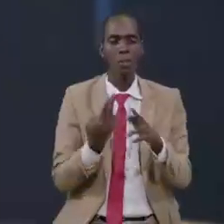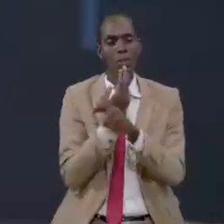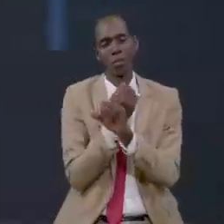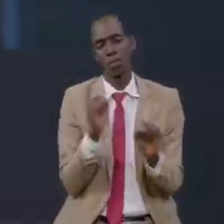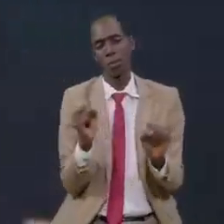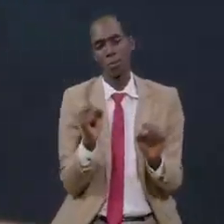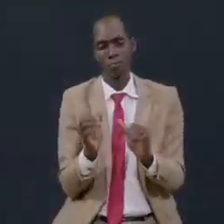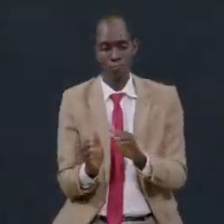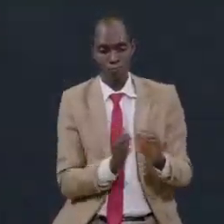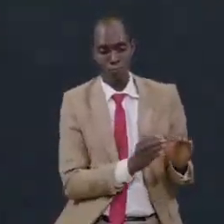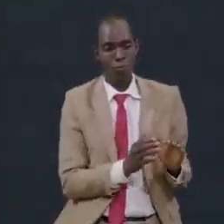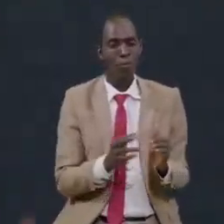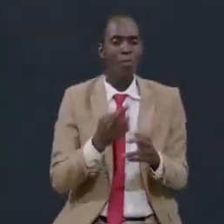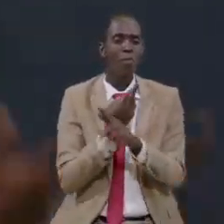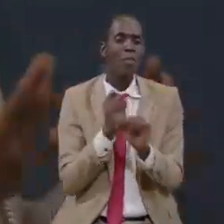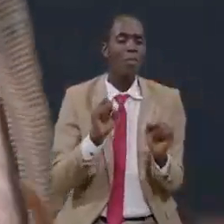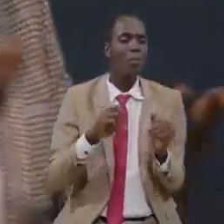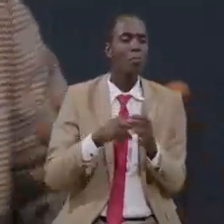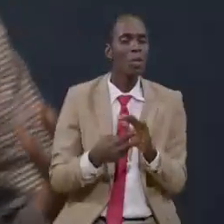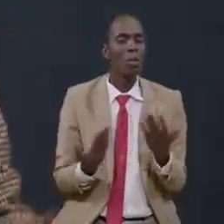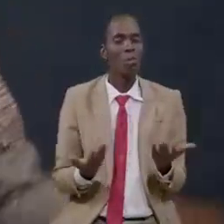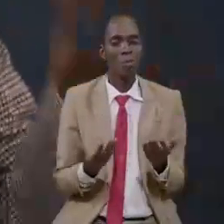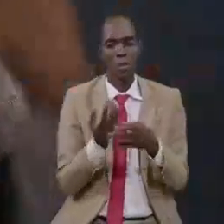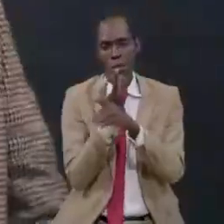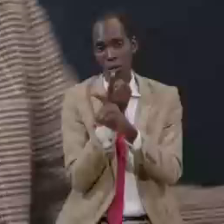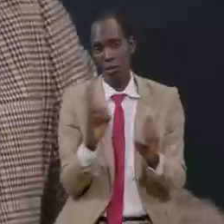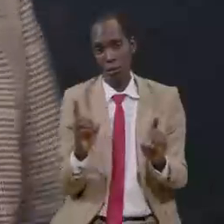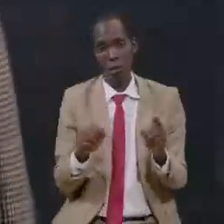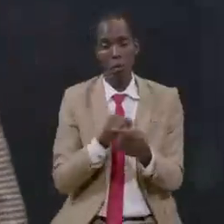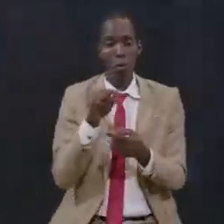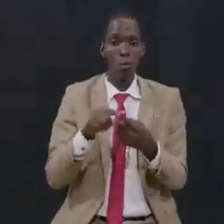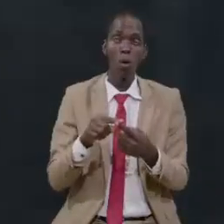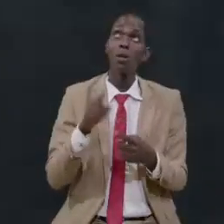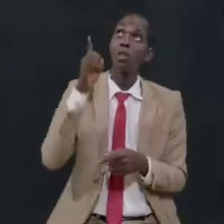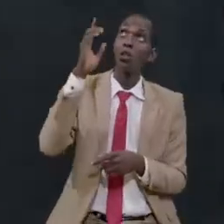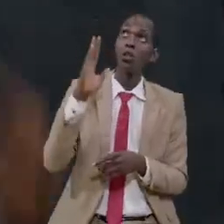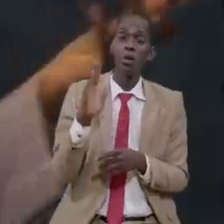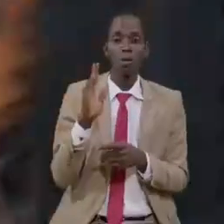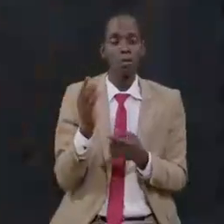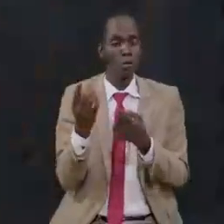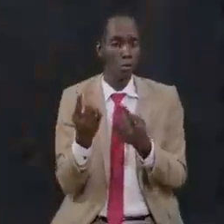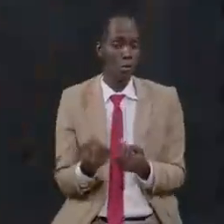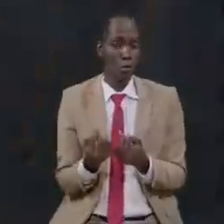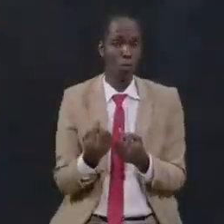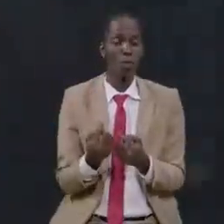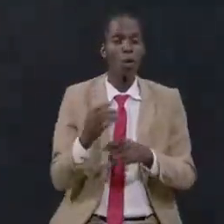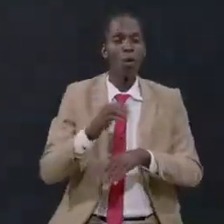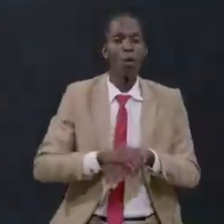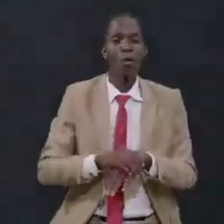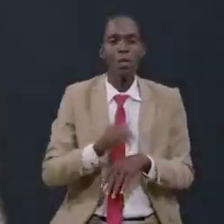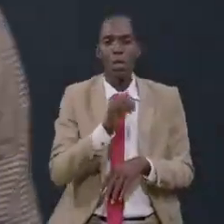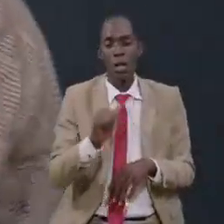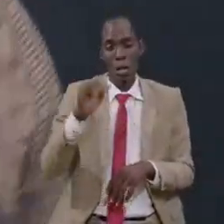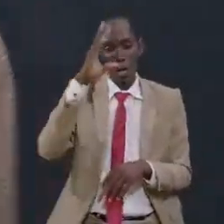is deliverance. When God comes upon a life, upon a man, upon